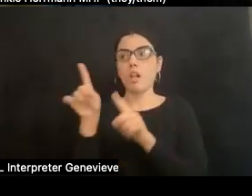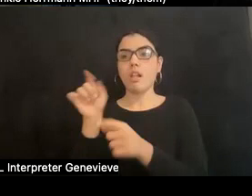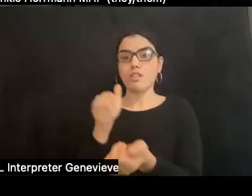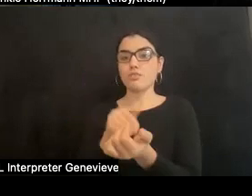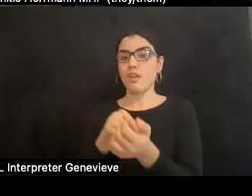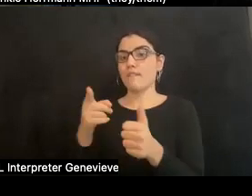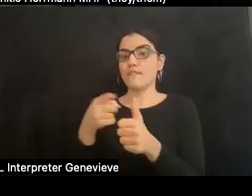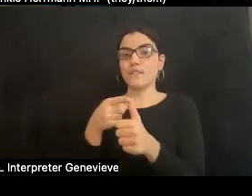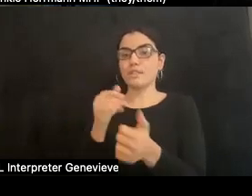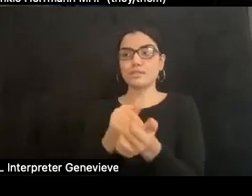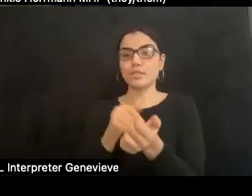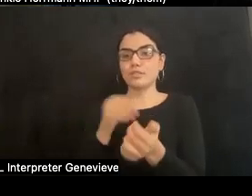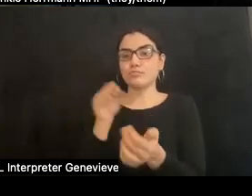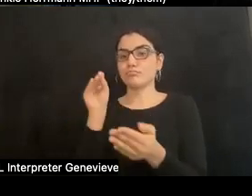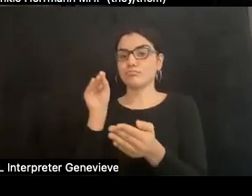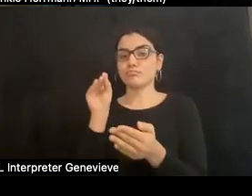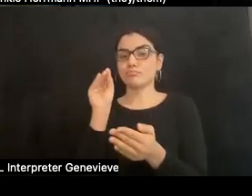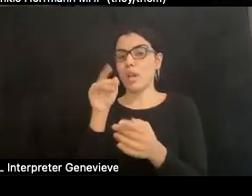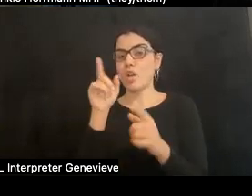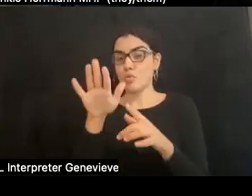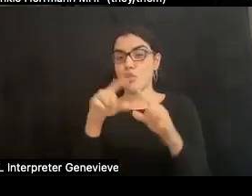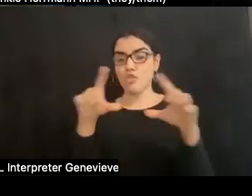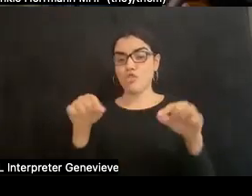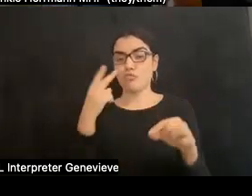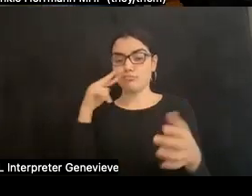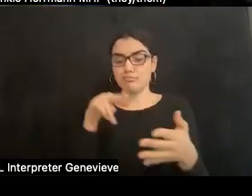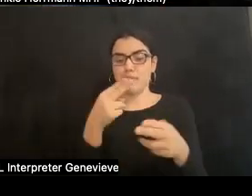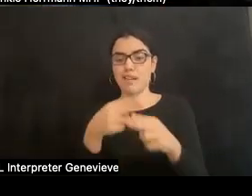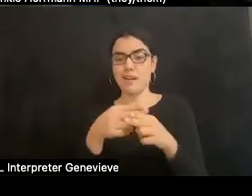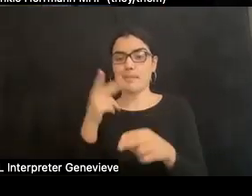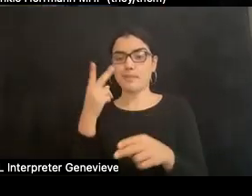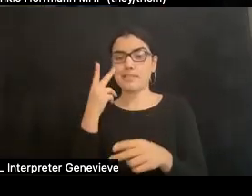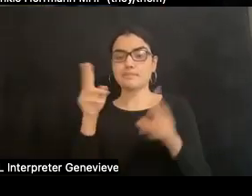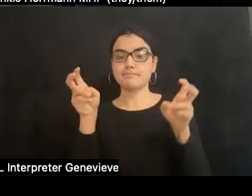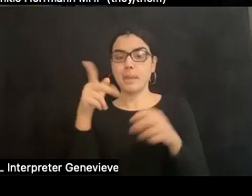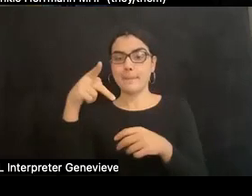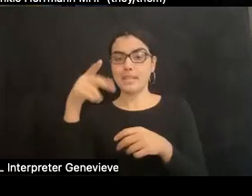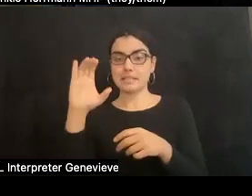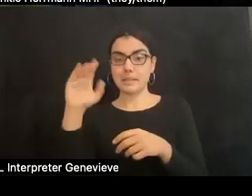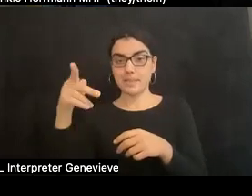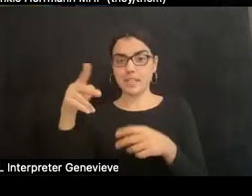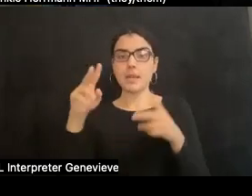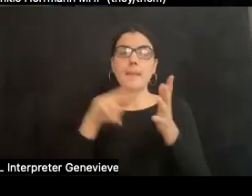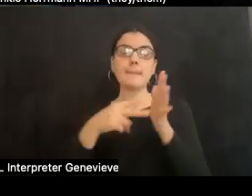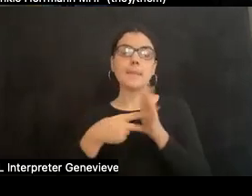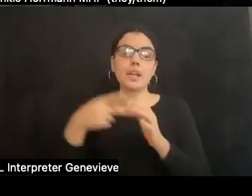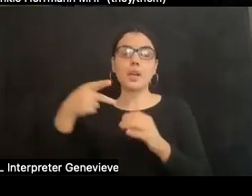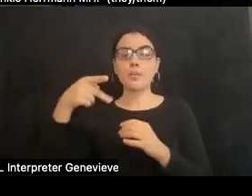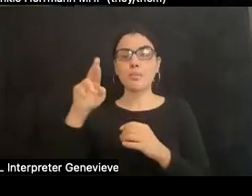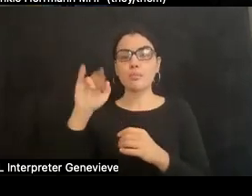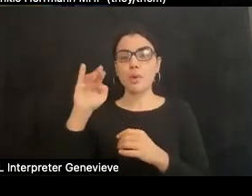see that's listed, typically can be listed on your card as well. We'll say PCP, that stands for primary care